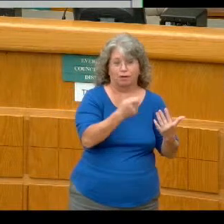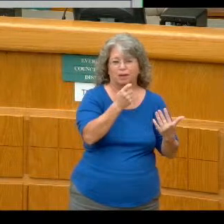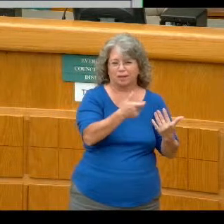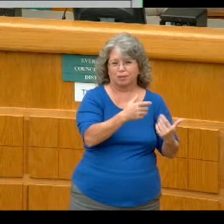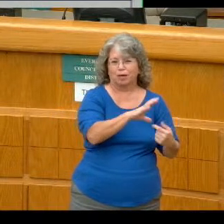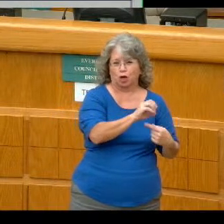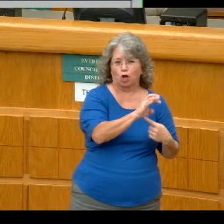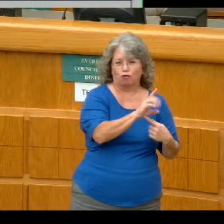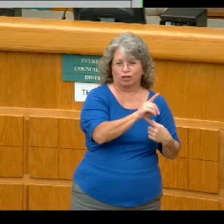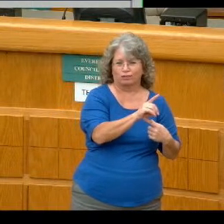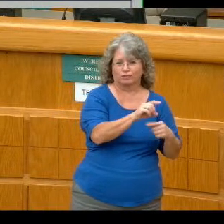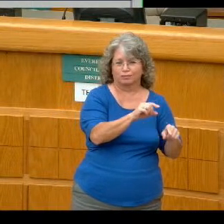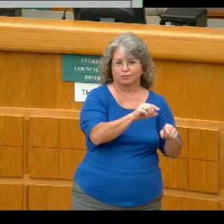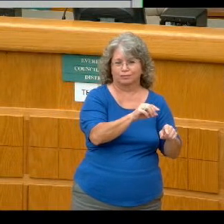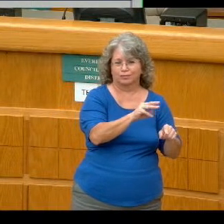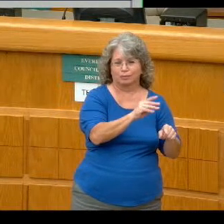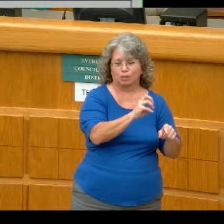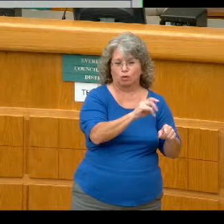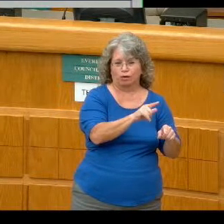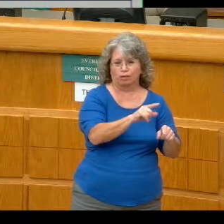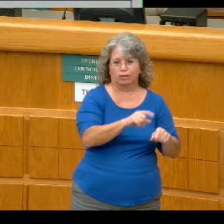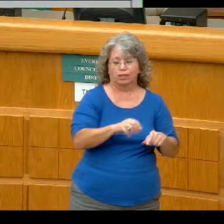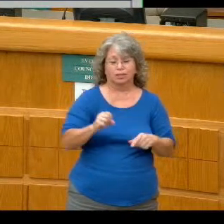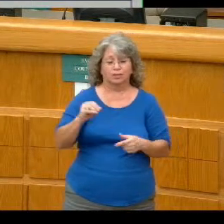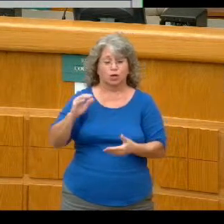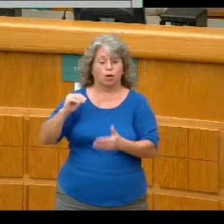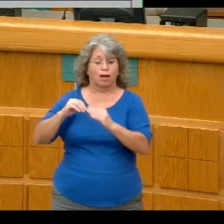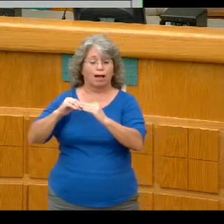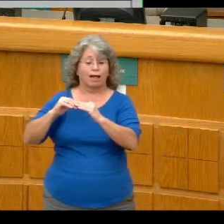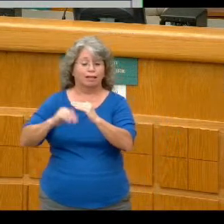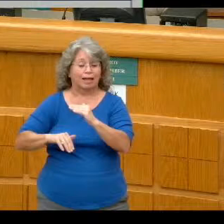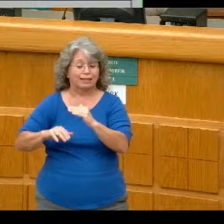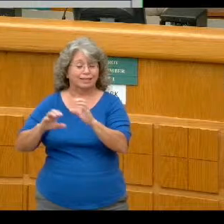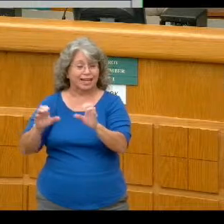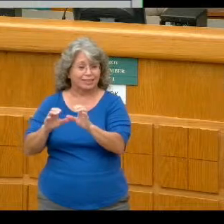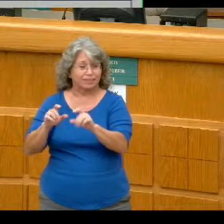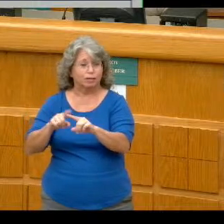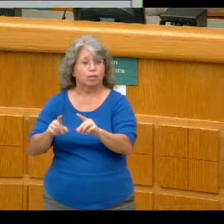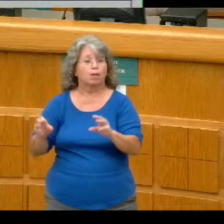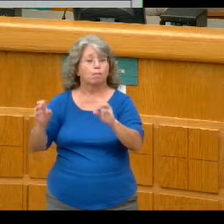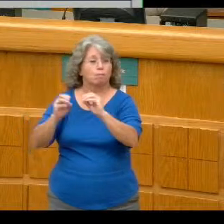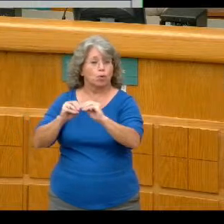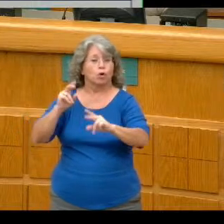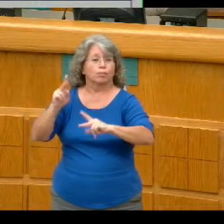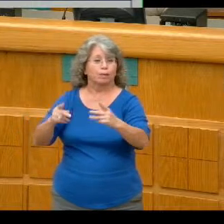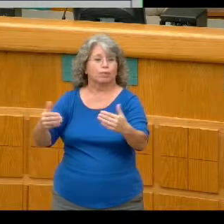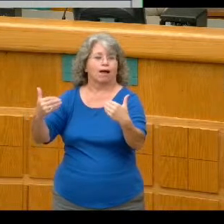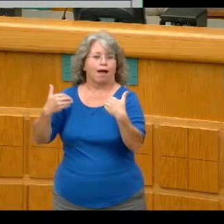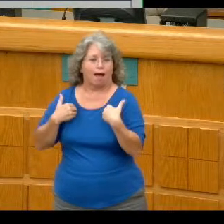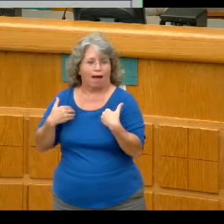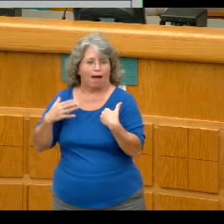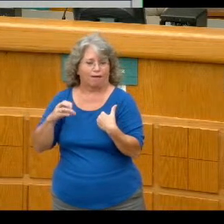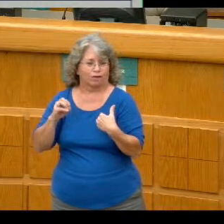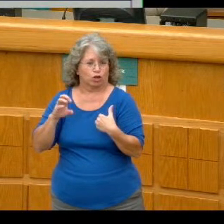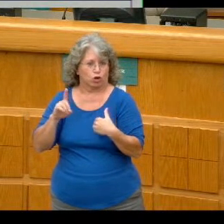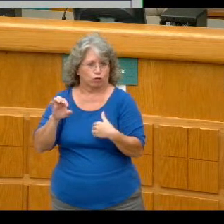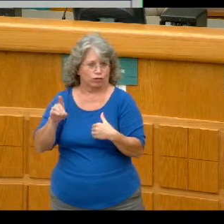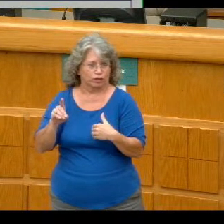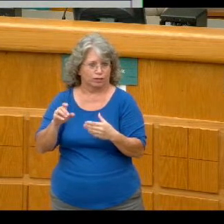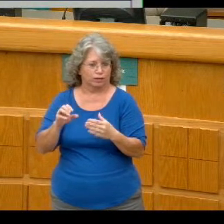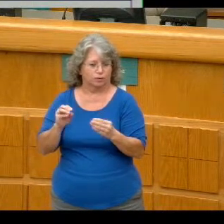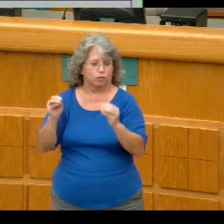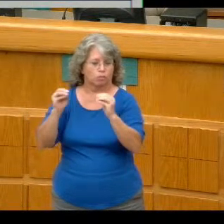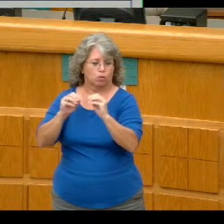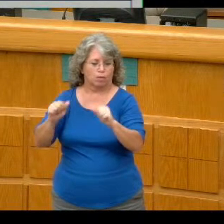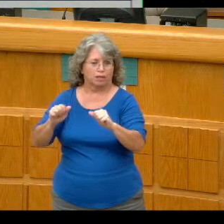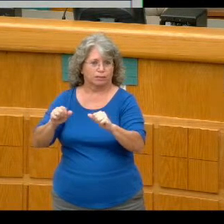people had COVID. And so even though there's less activity, there's more people that could have spread COVID. So we're not sure how that's